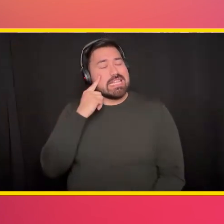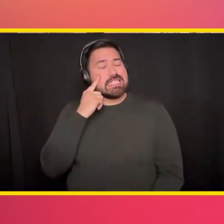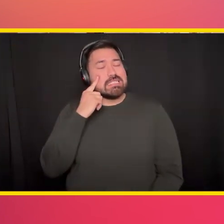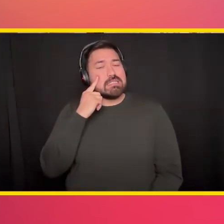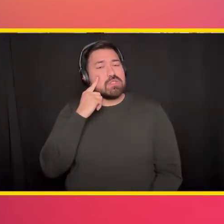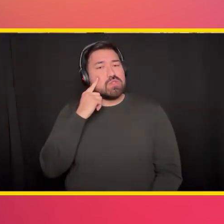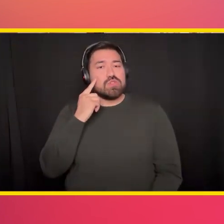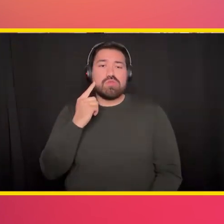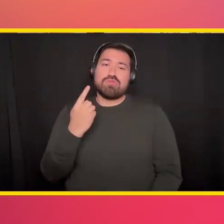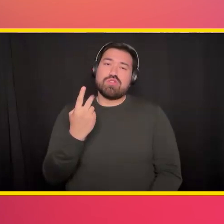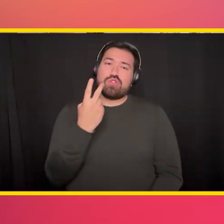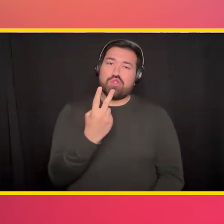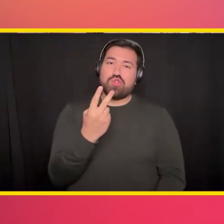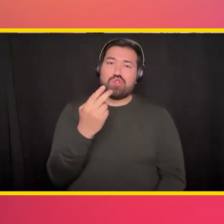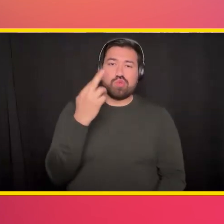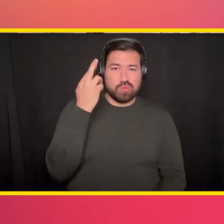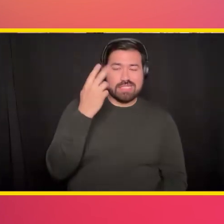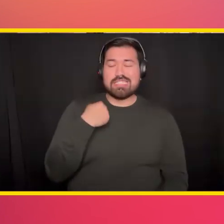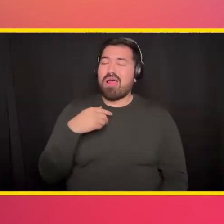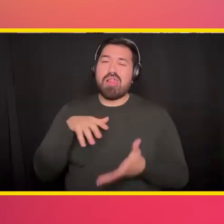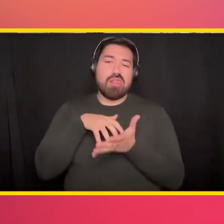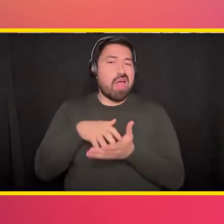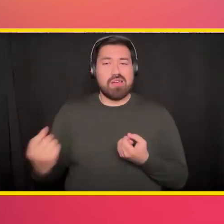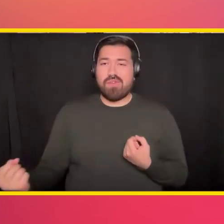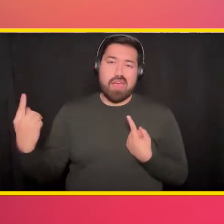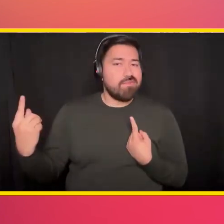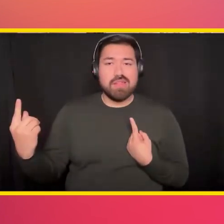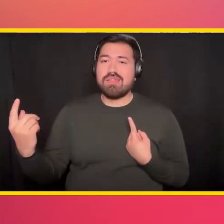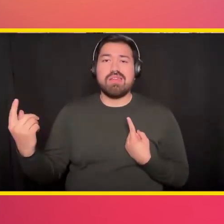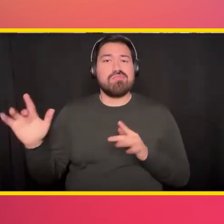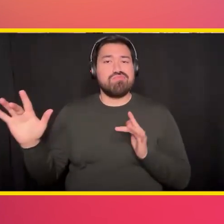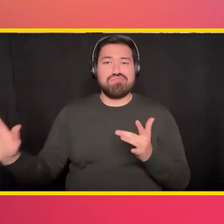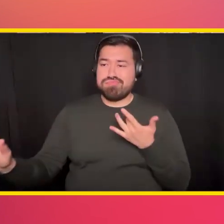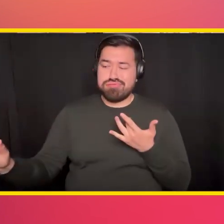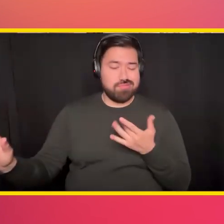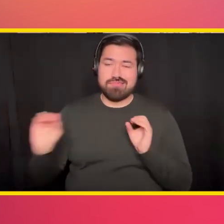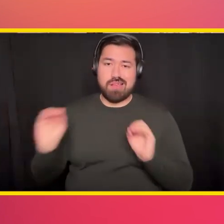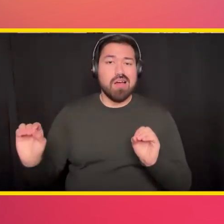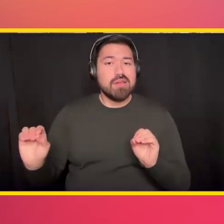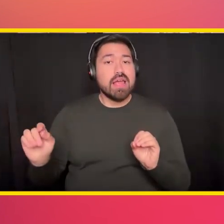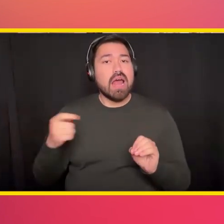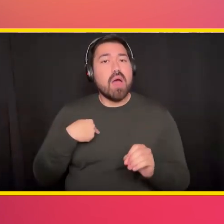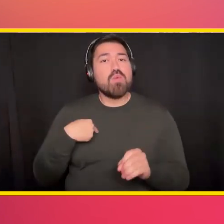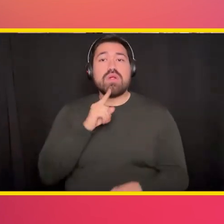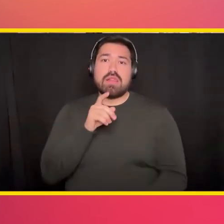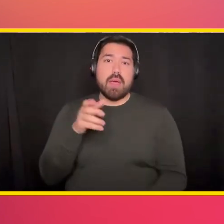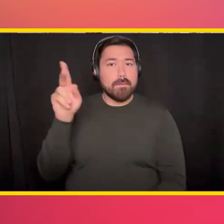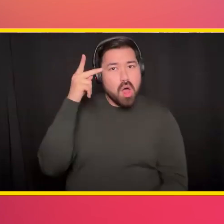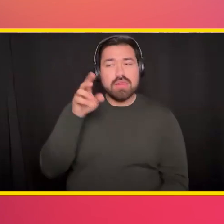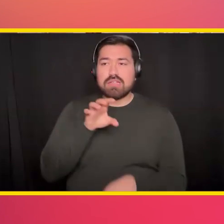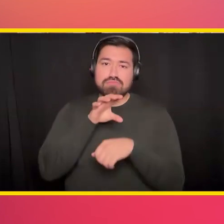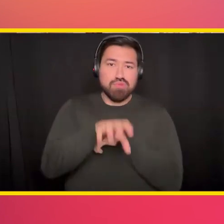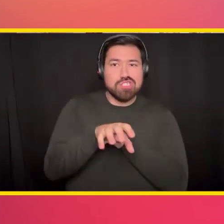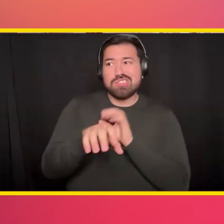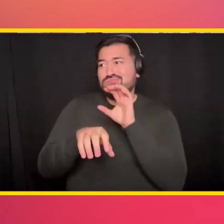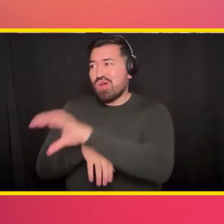I think it's twofold. I think it's a lack of empathy for marginalized communities. It allows people to push politics of keeping people